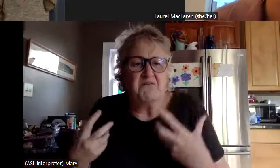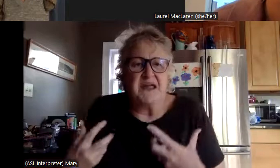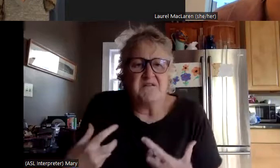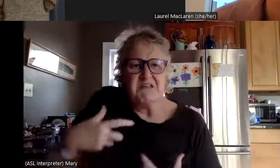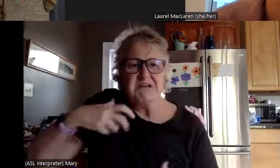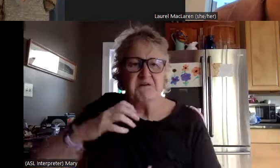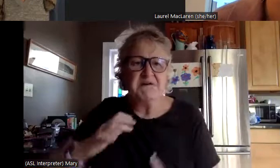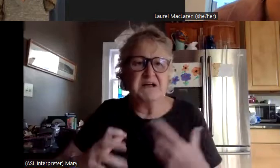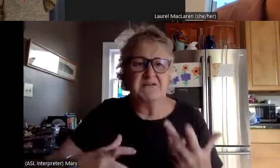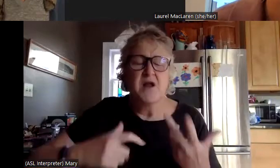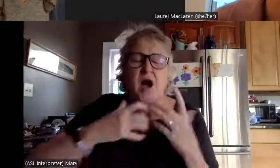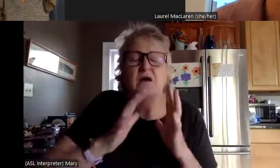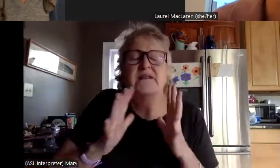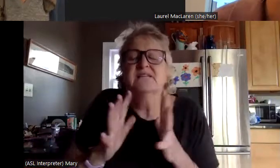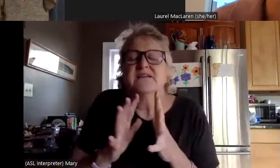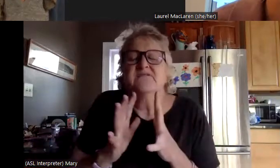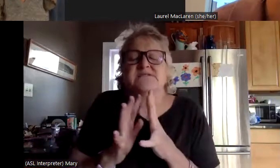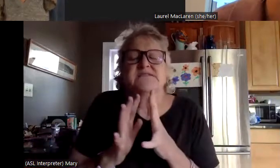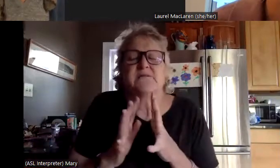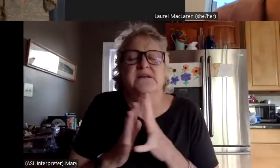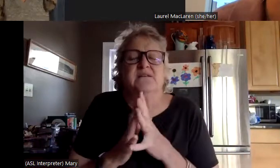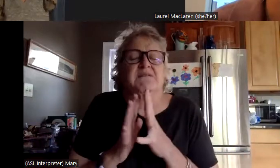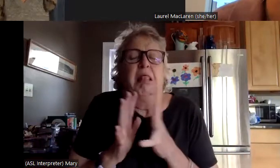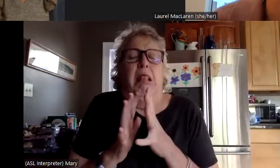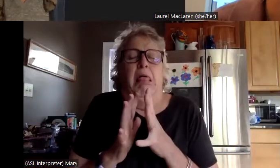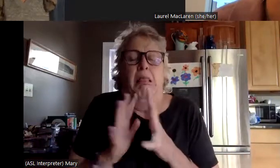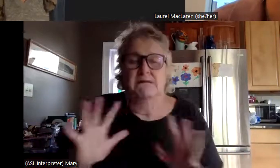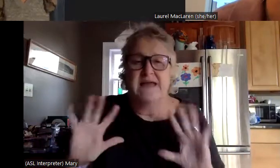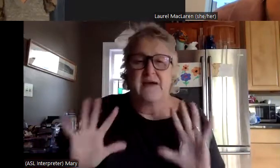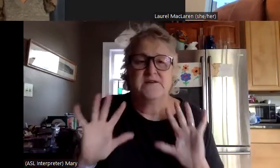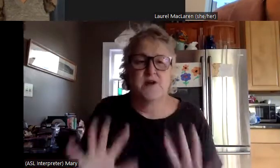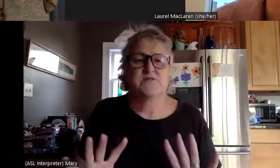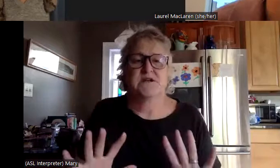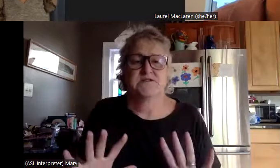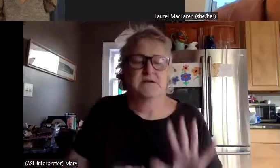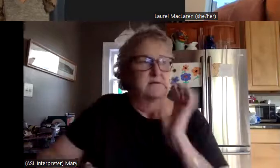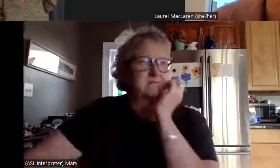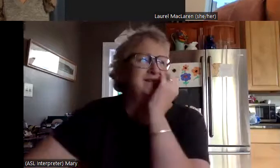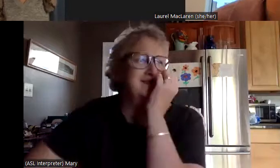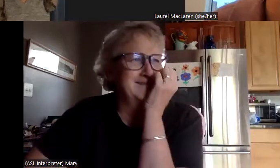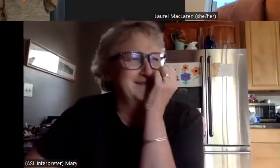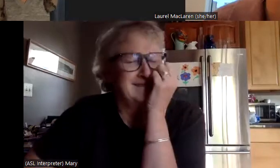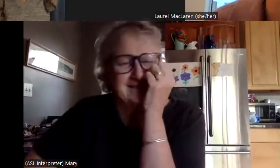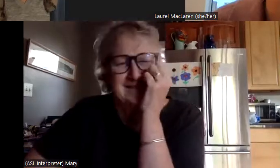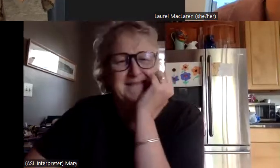all around, like going around her. All I could think of is salmonella. Abby, don't touch it.